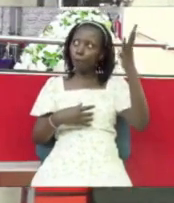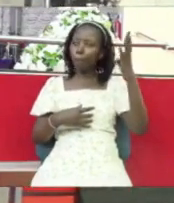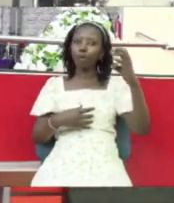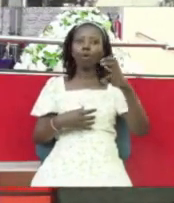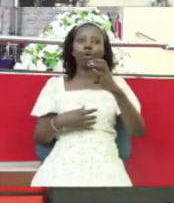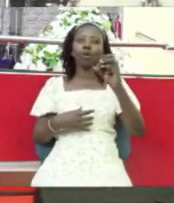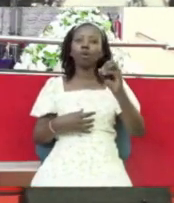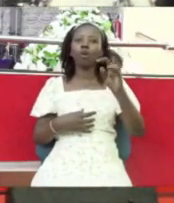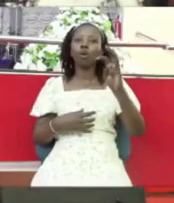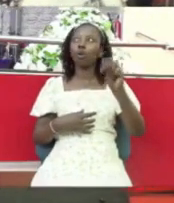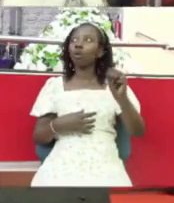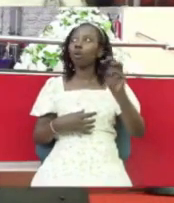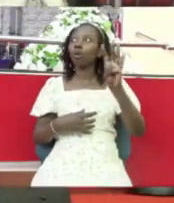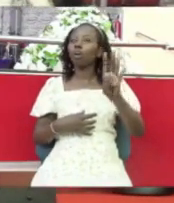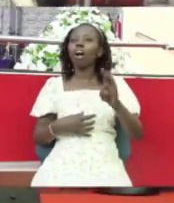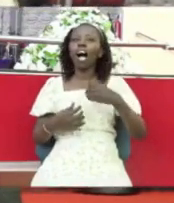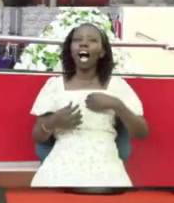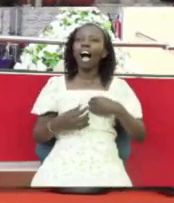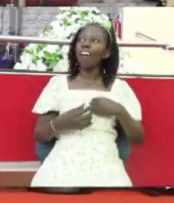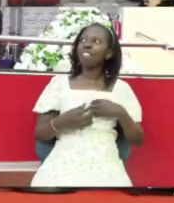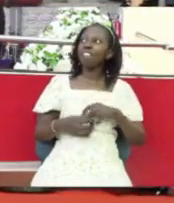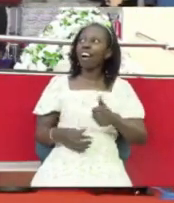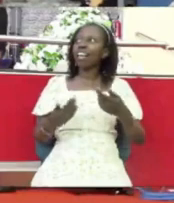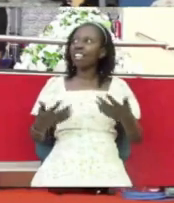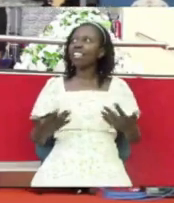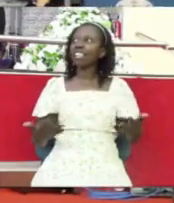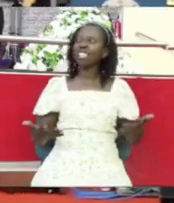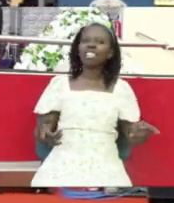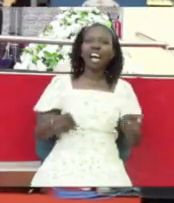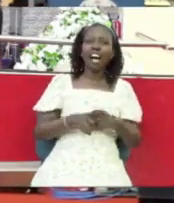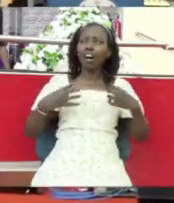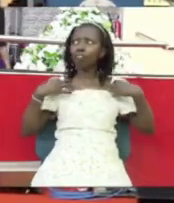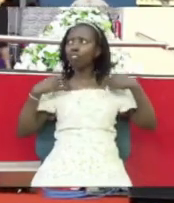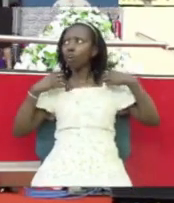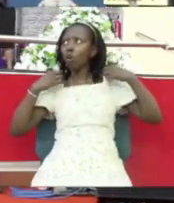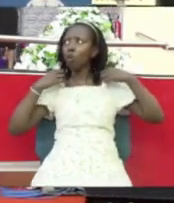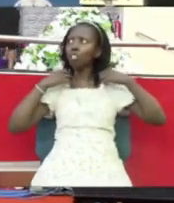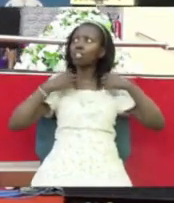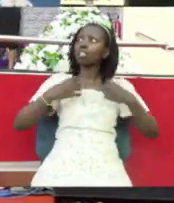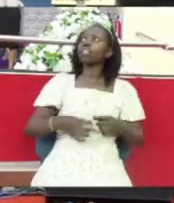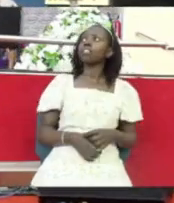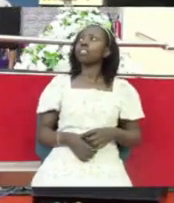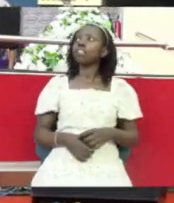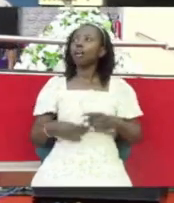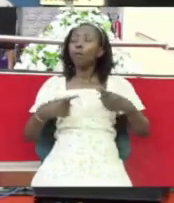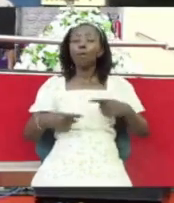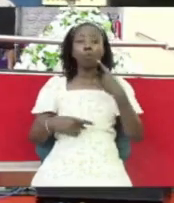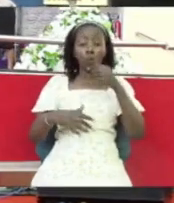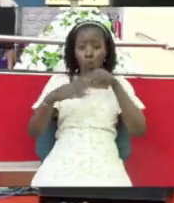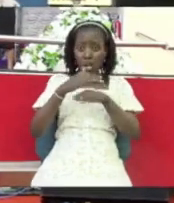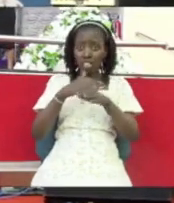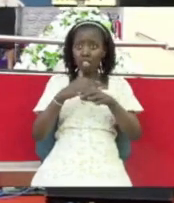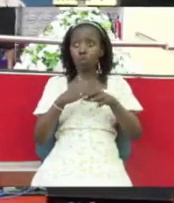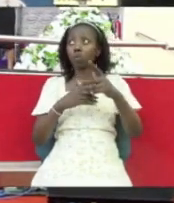Katika hiyo kuna kuanga na vitu za plastic hapo ndani. Kuna kuanga na tungua hapo ndani. Plastic things, there are some pieces of cloth. The people who come to that